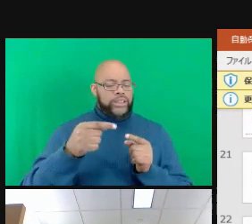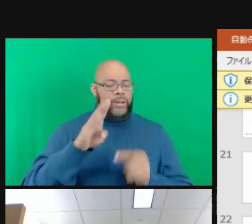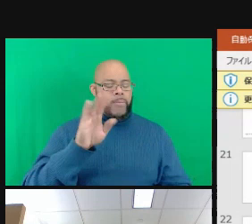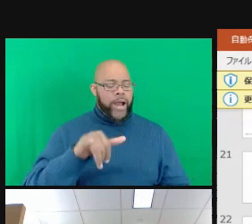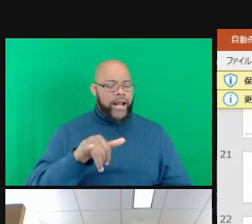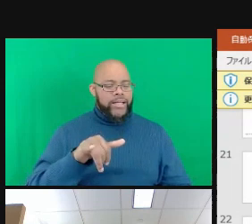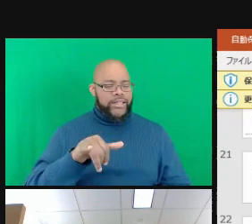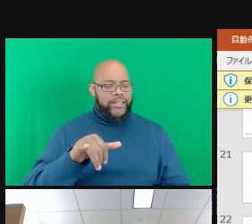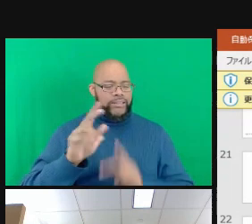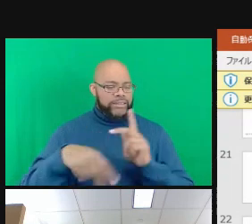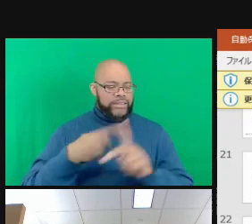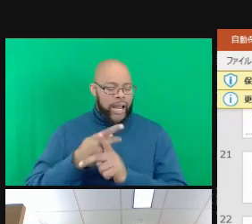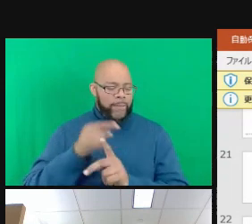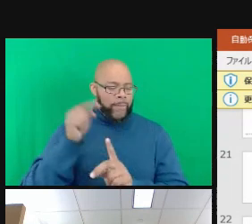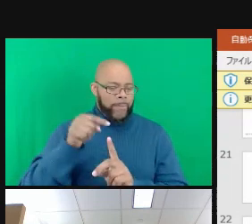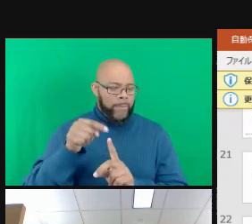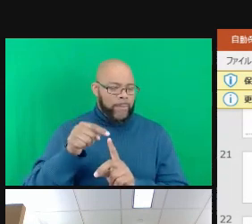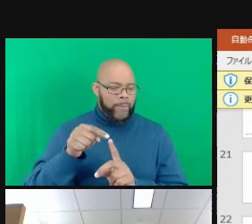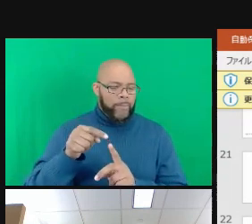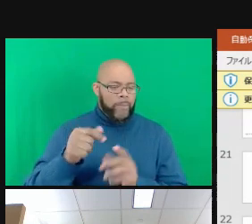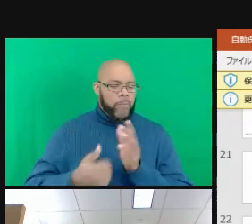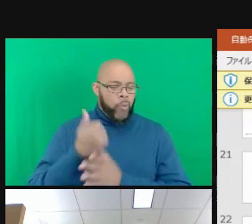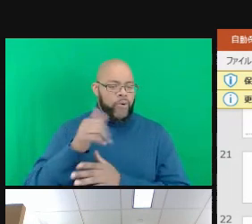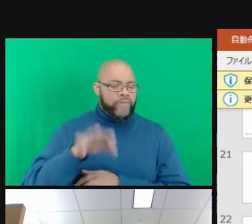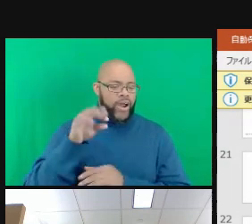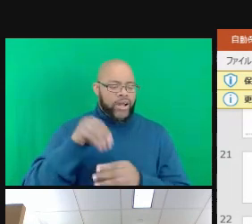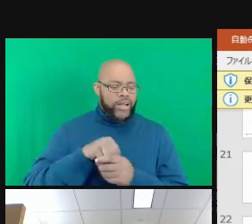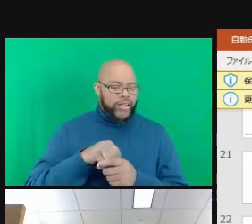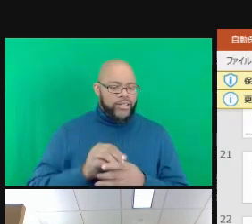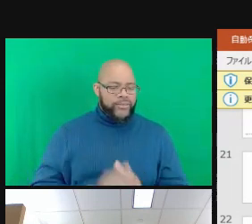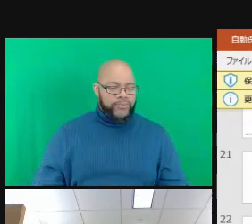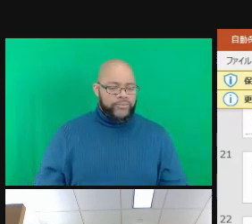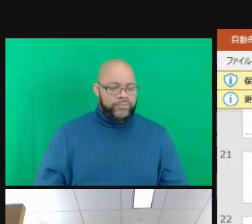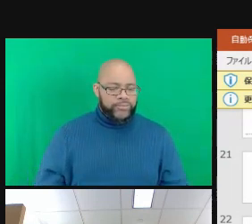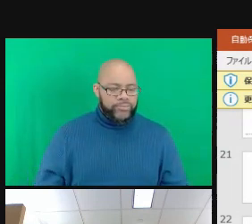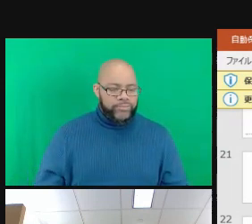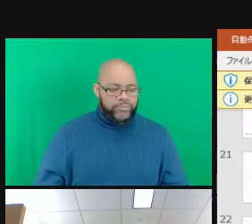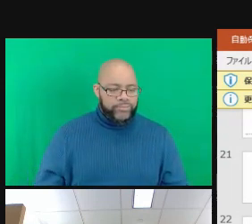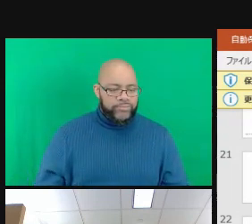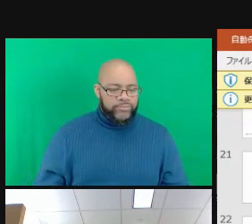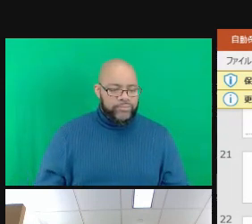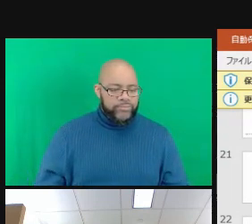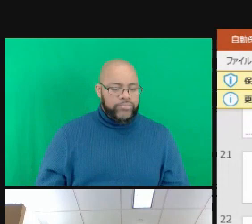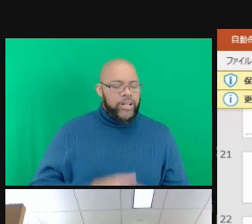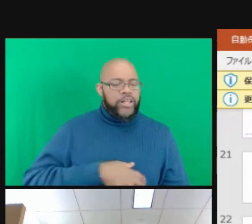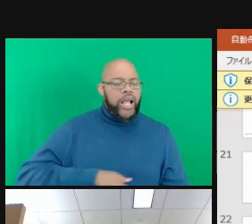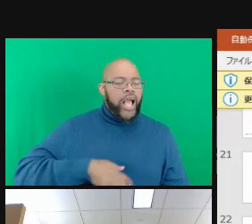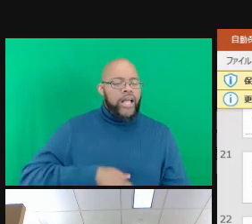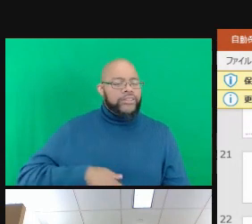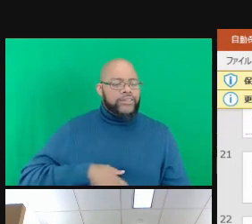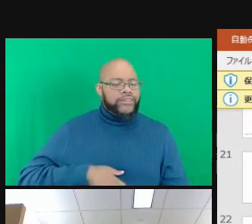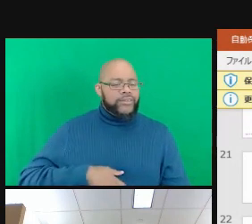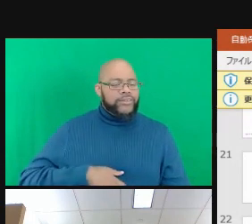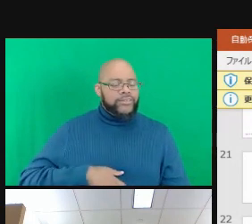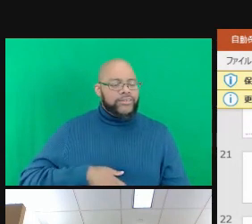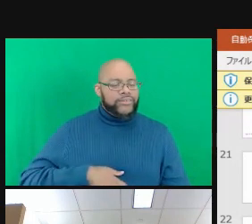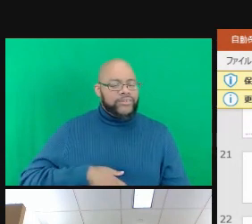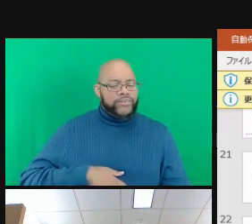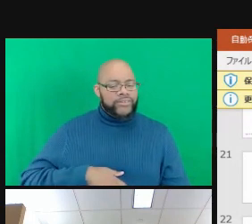Yeah, so it's mostly so it's mostly found in the gut.